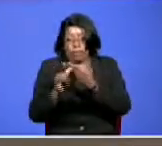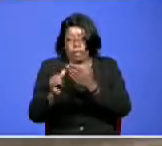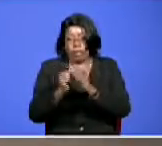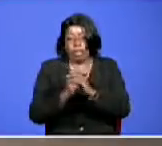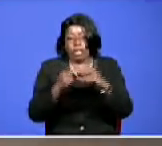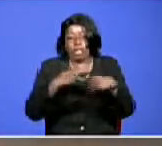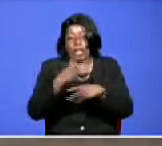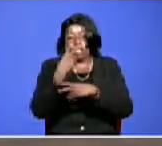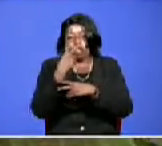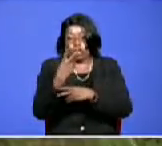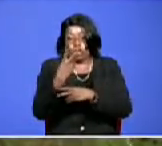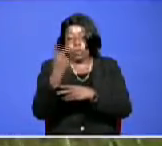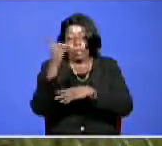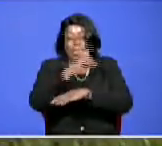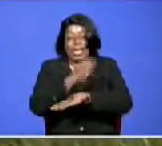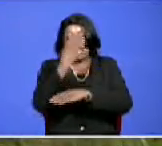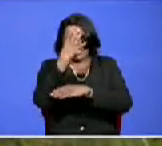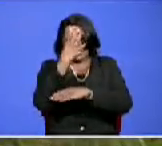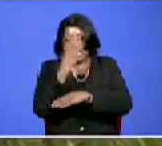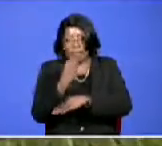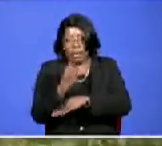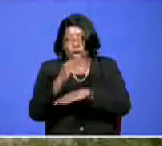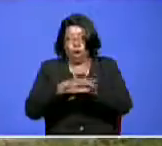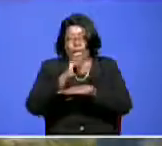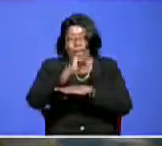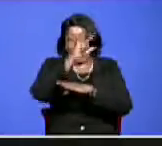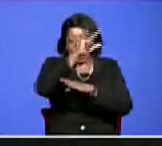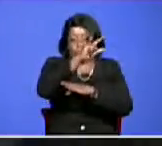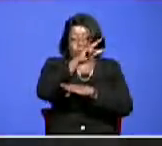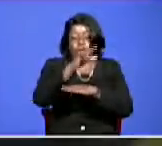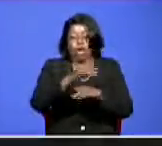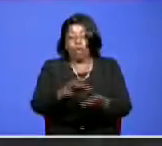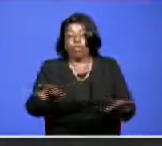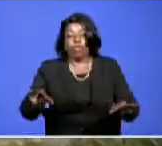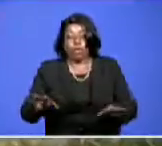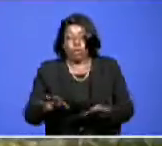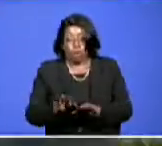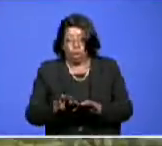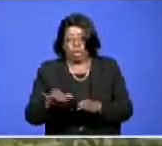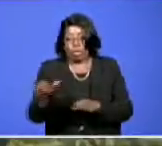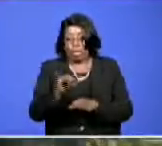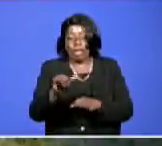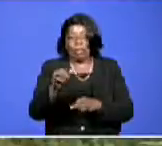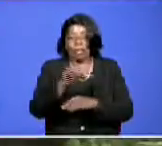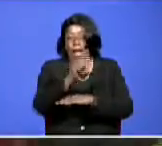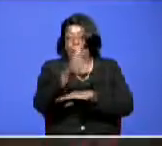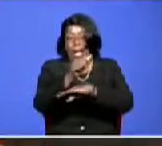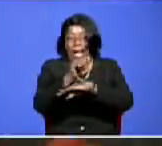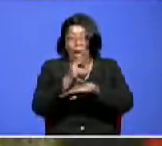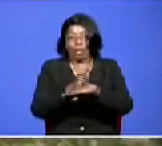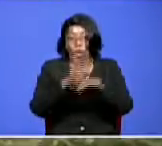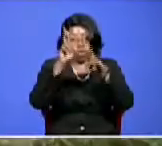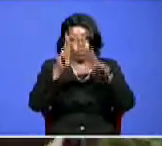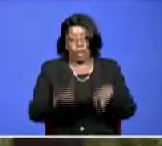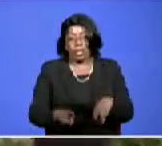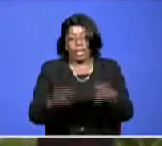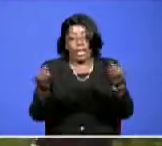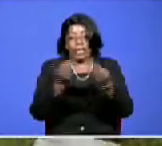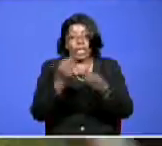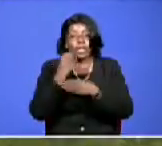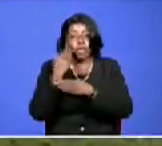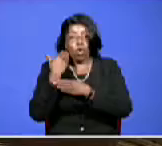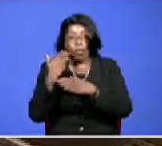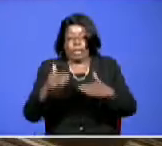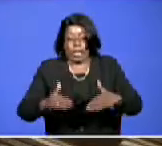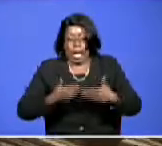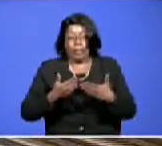2 days sleeping on the airport floor. Like many other Abaco residents, she too is now homeless. Still, she is grateful her family is